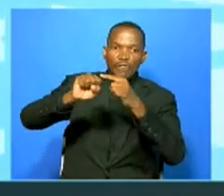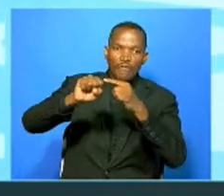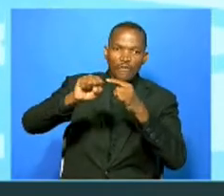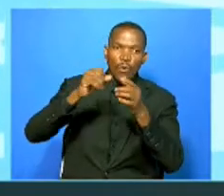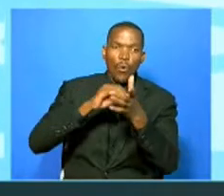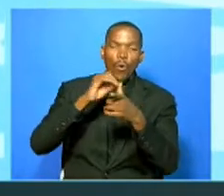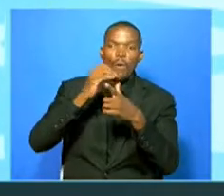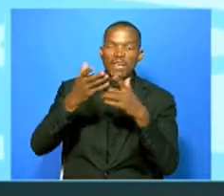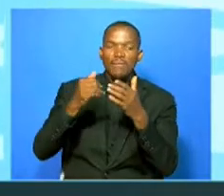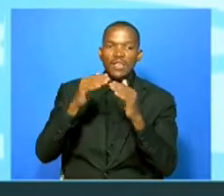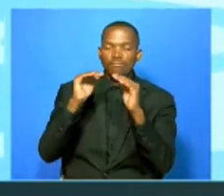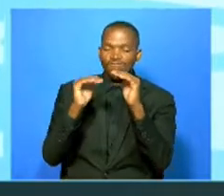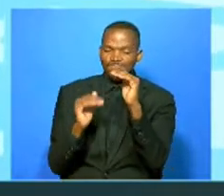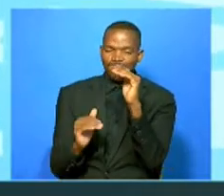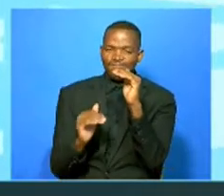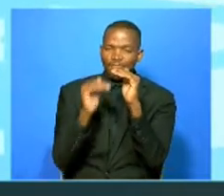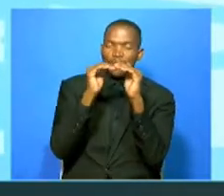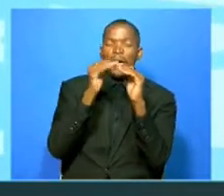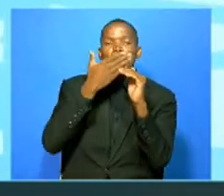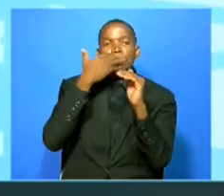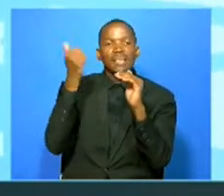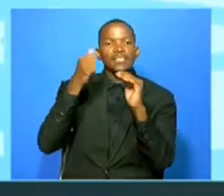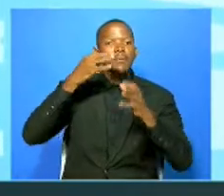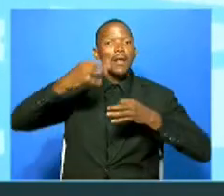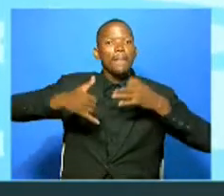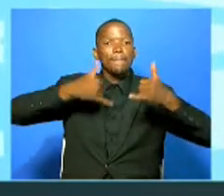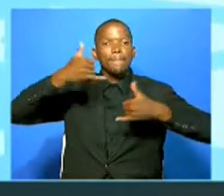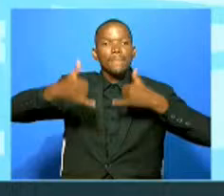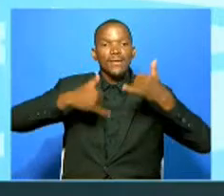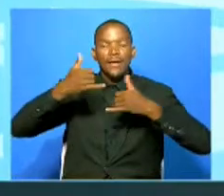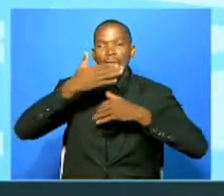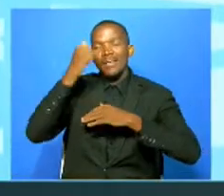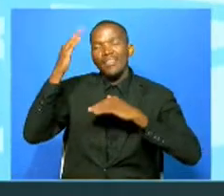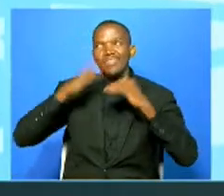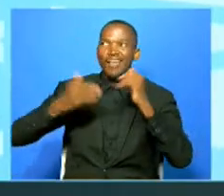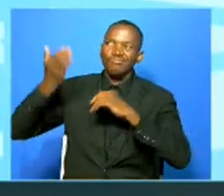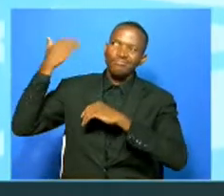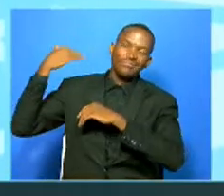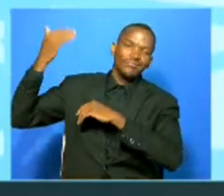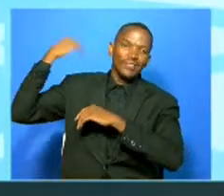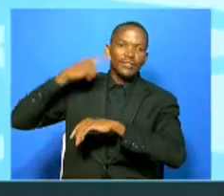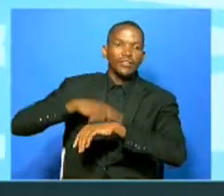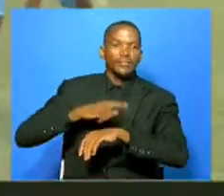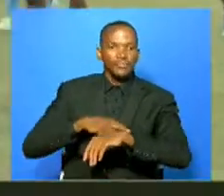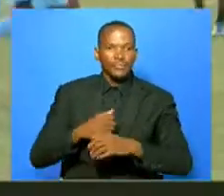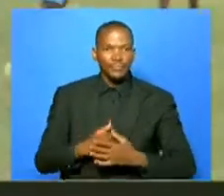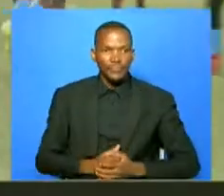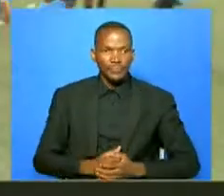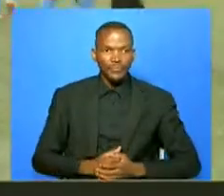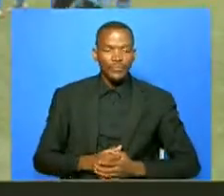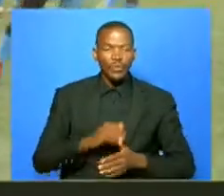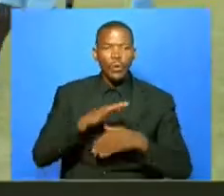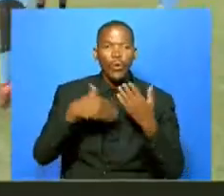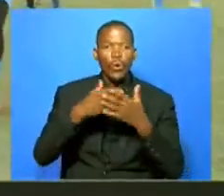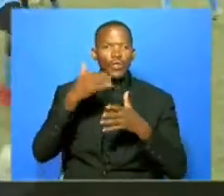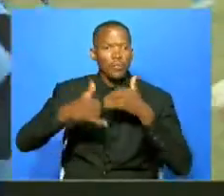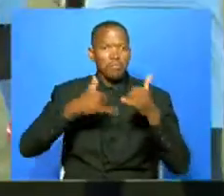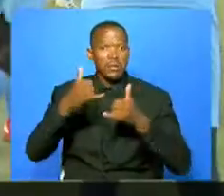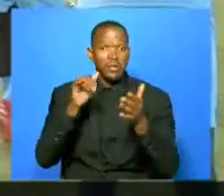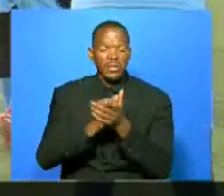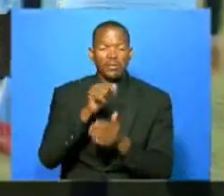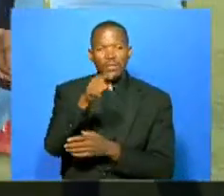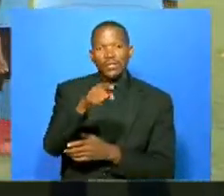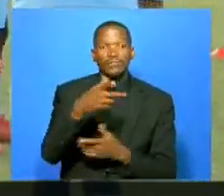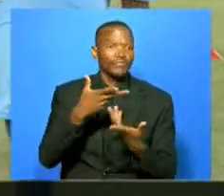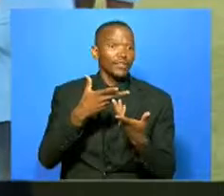bona ha le re ba atametsa mo performance ya bona e ka ba mbetere o feta dina go tse fitile mo le tlhakore le lengwe mo katise